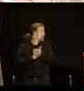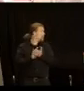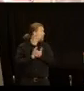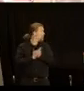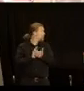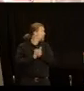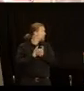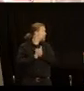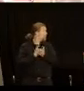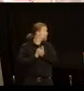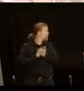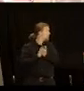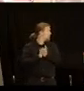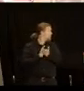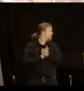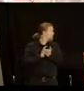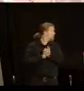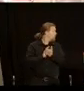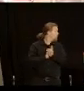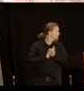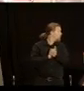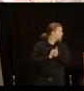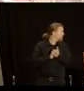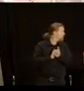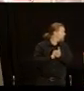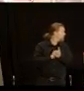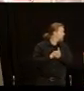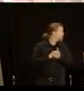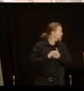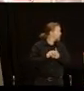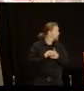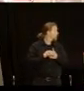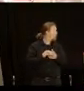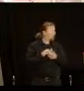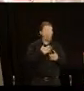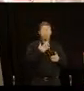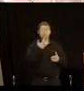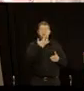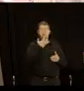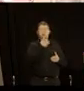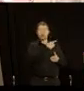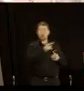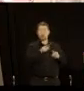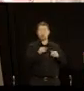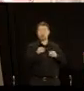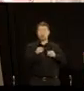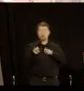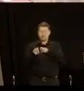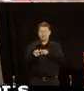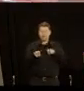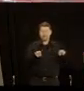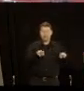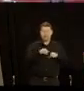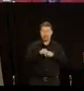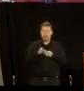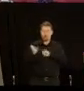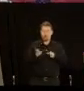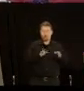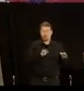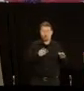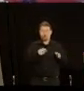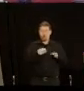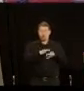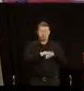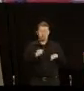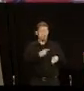So unless you want to be somebody else tonight, let's stay in the order, okay? Gotcha. All right. Thank you so